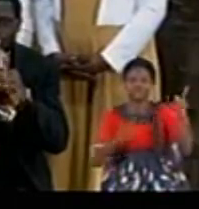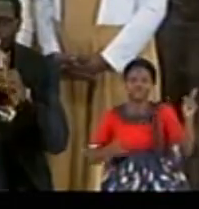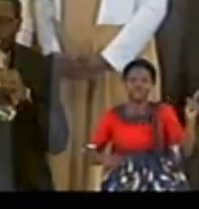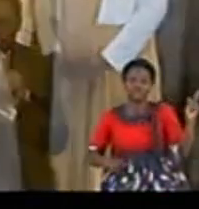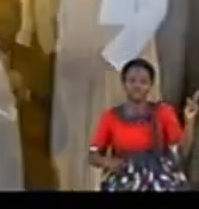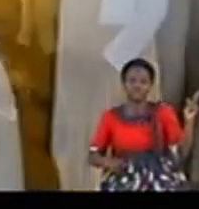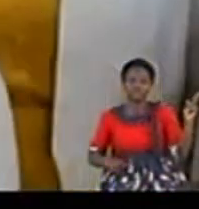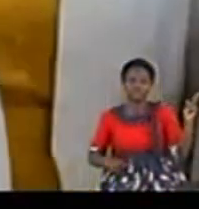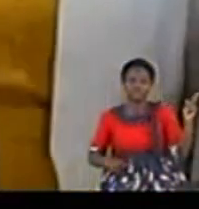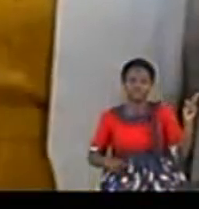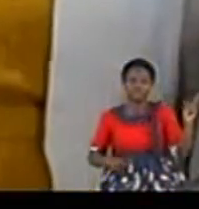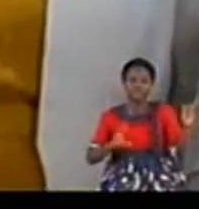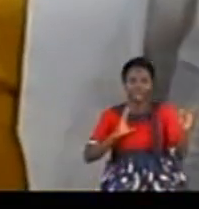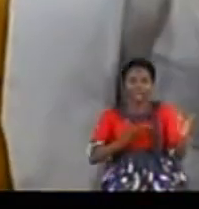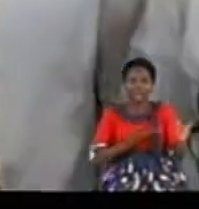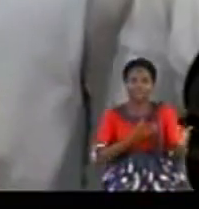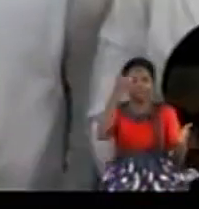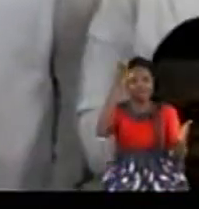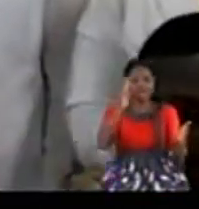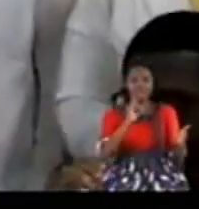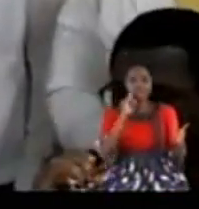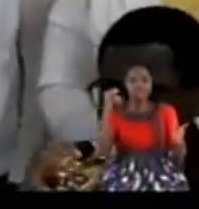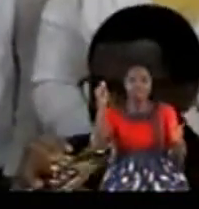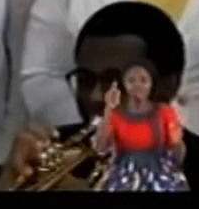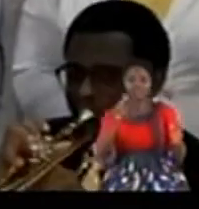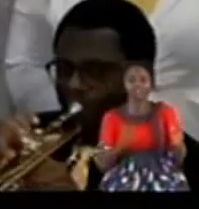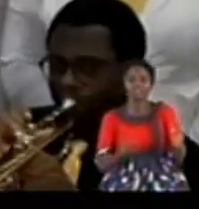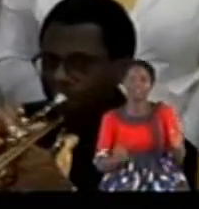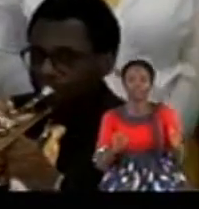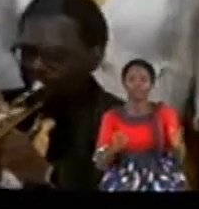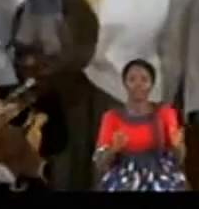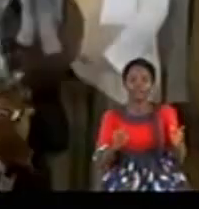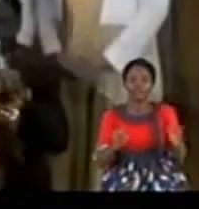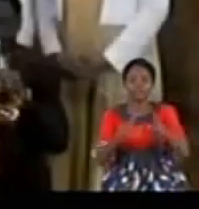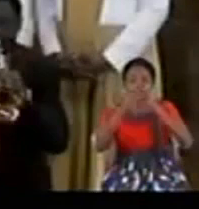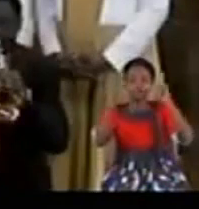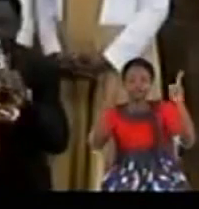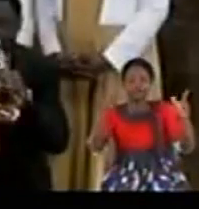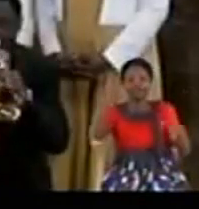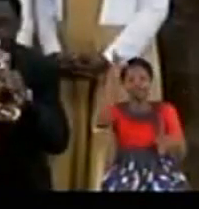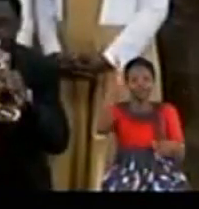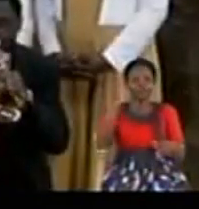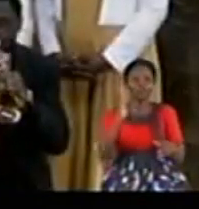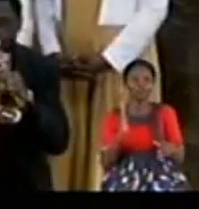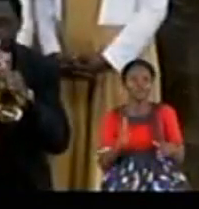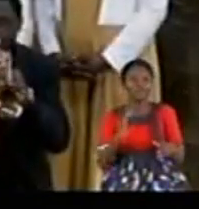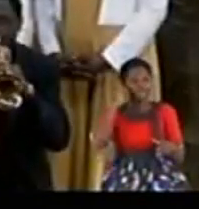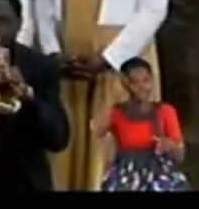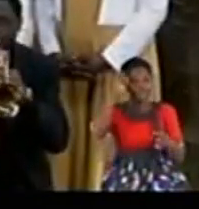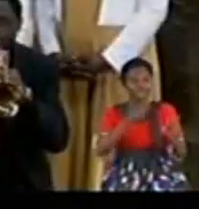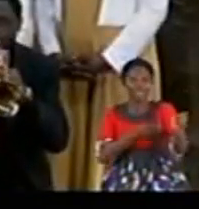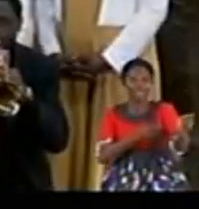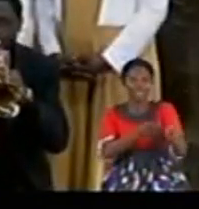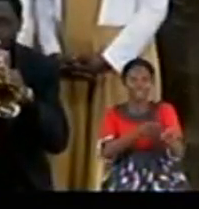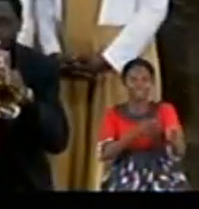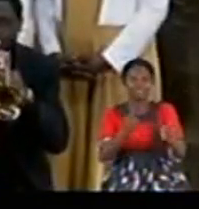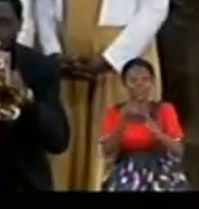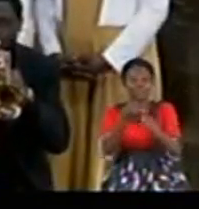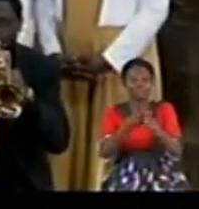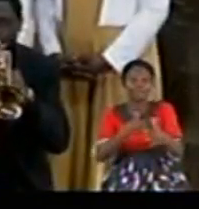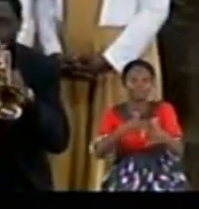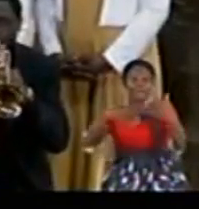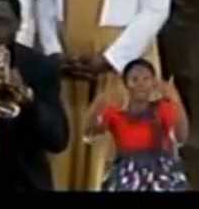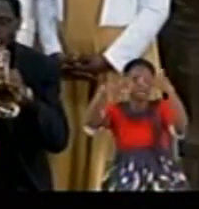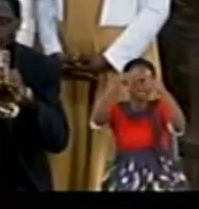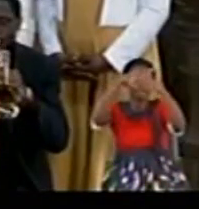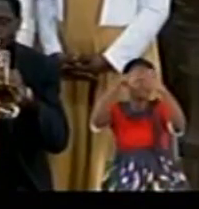Our God. Our God. He's an awesome God. He raised